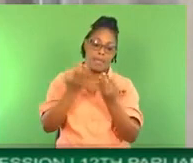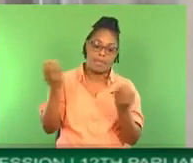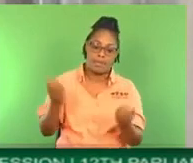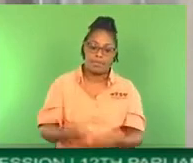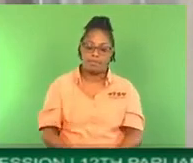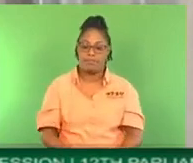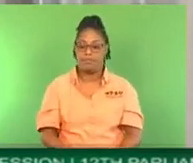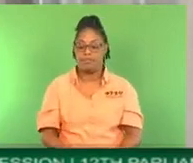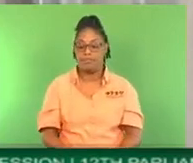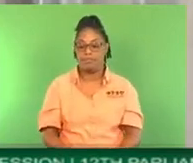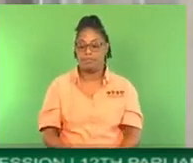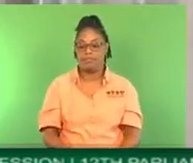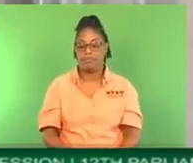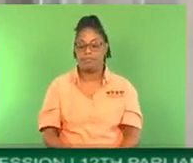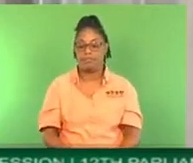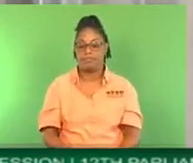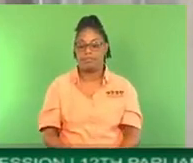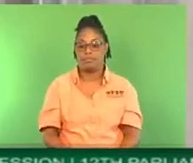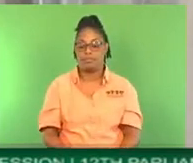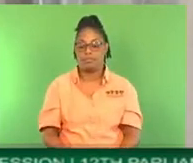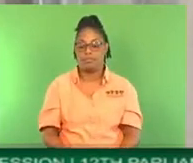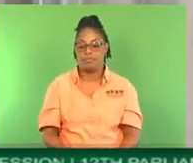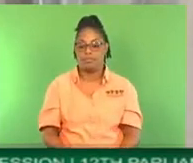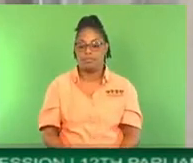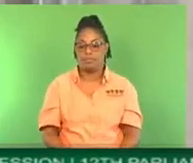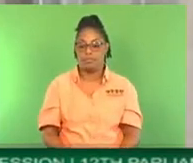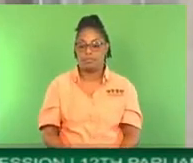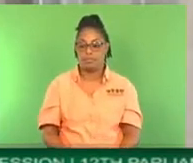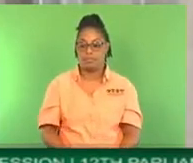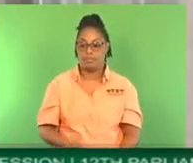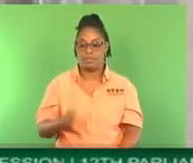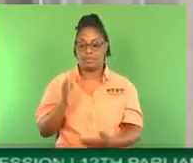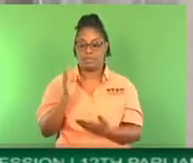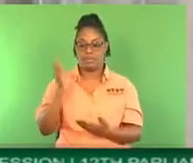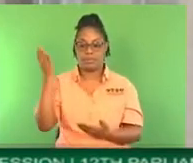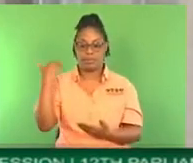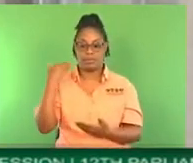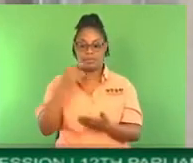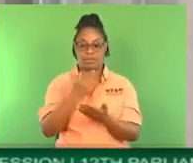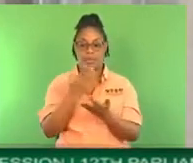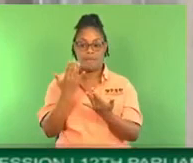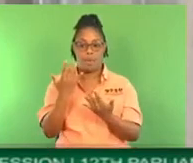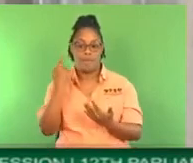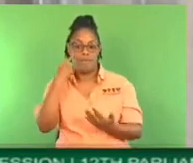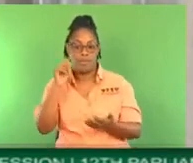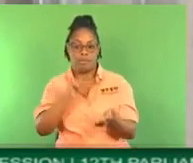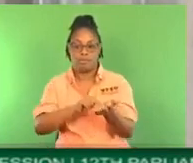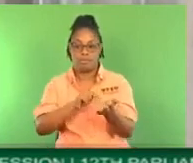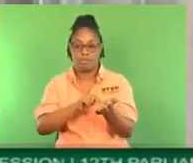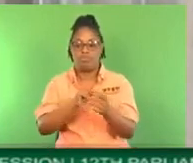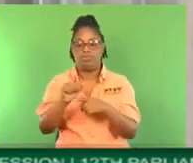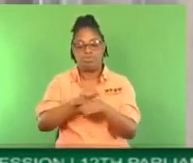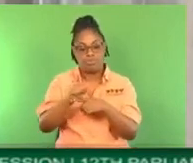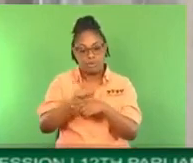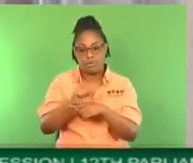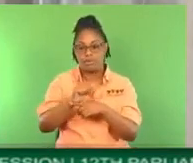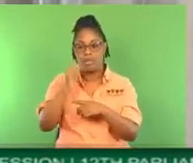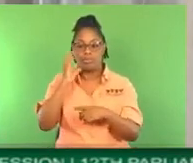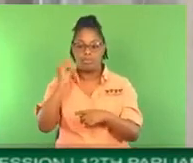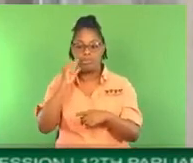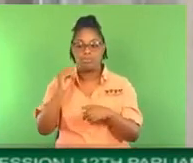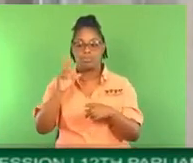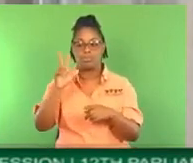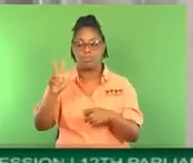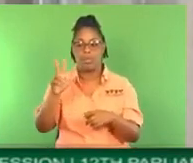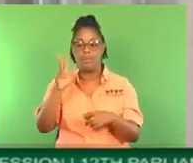they waited for these nurses to train for experience. 3 to 4 years afterwards, Madam Speaker,